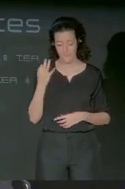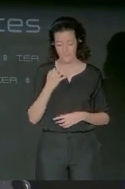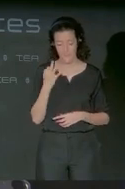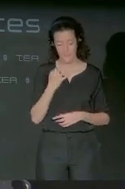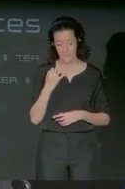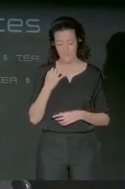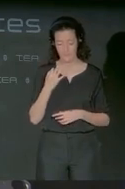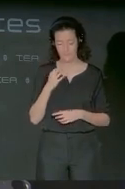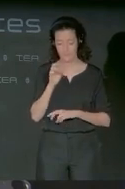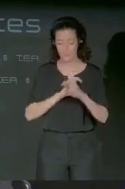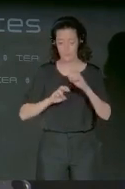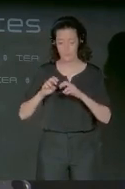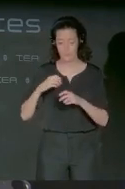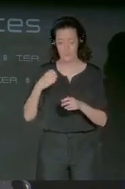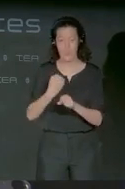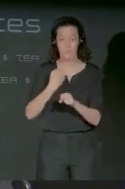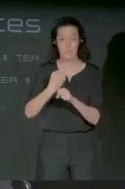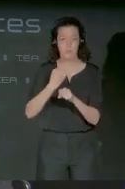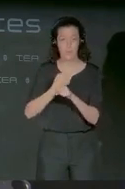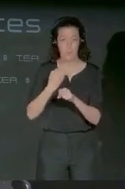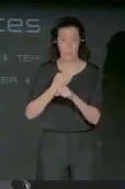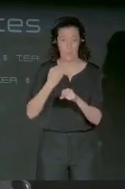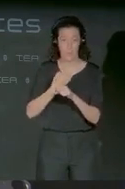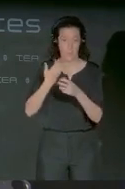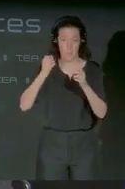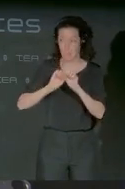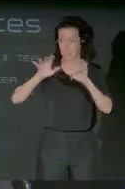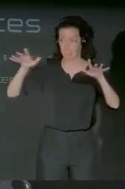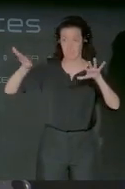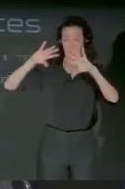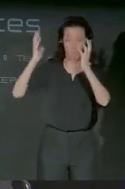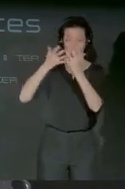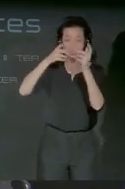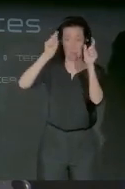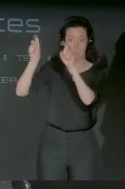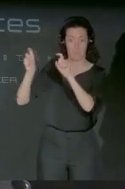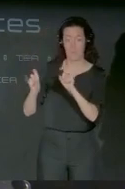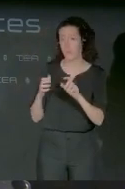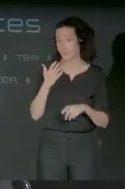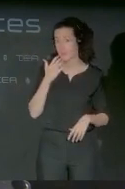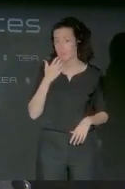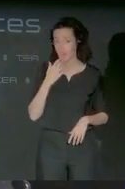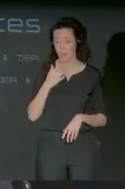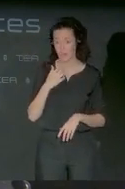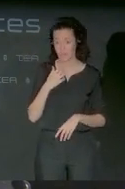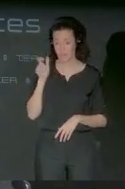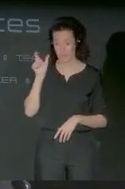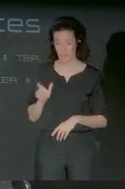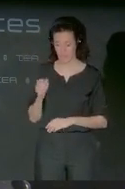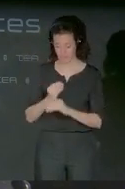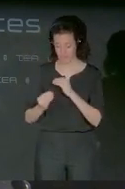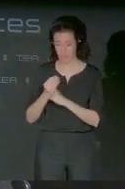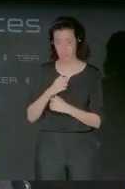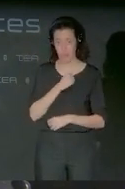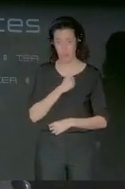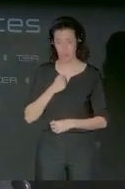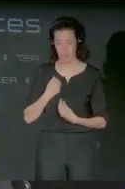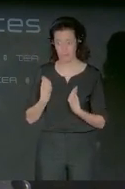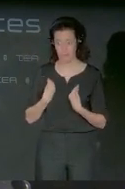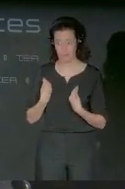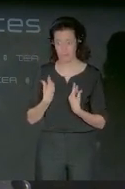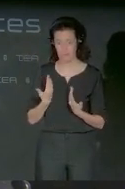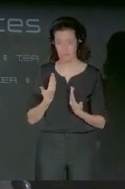attractive opportunity for January and February, perhaps March. But after that, it gets tricky for the companies. Like, at the